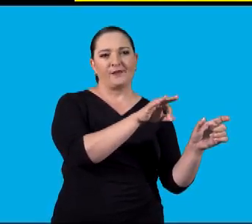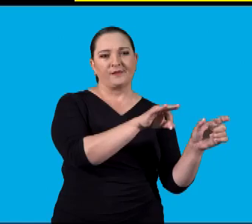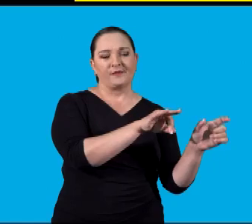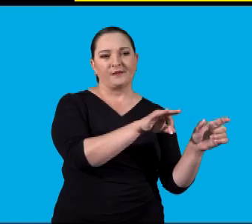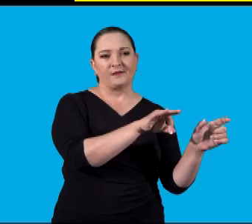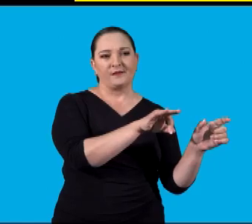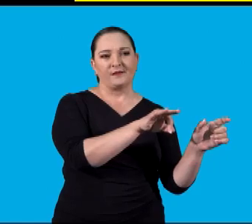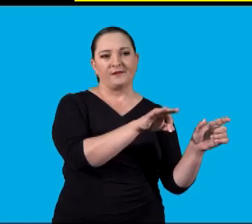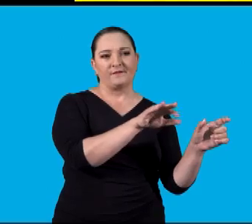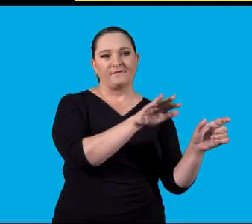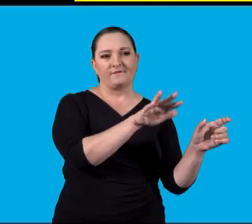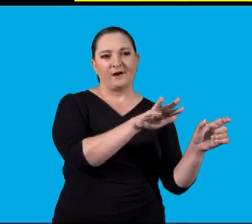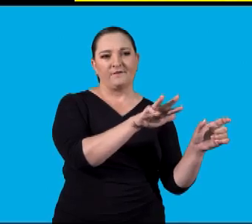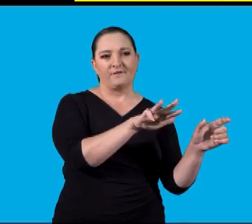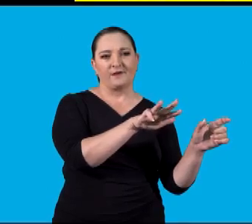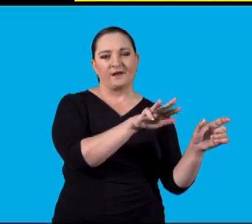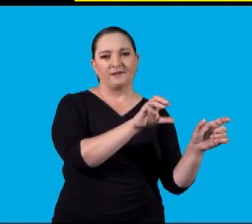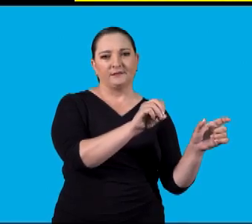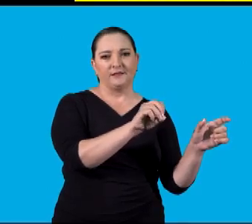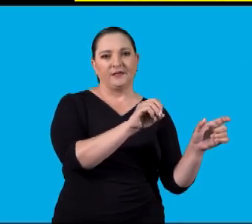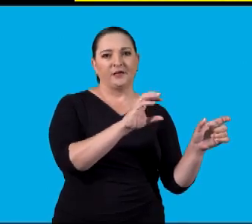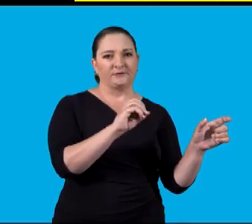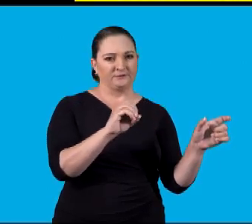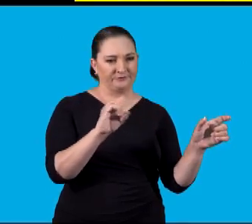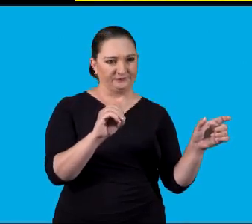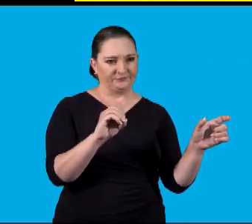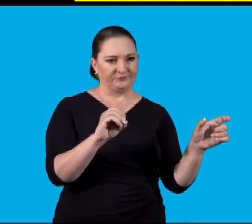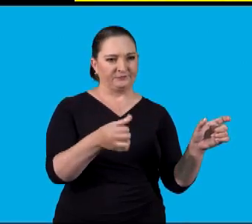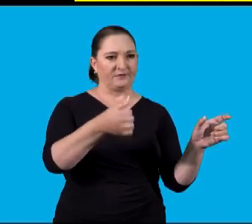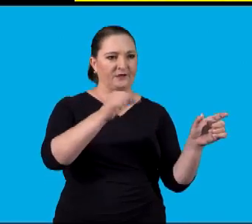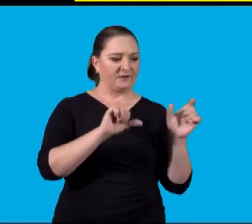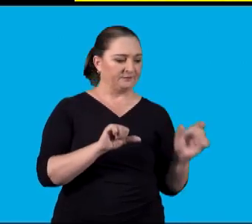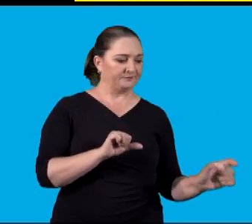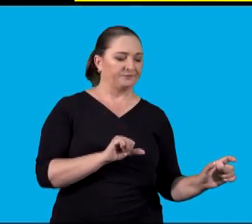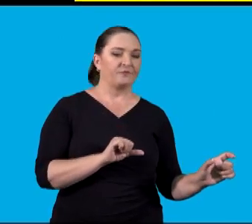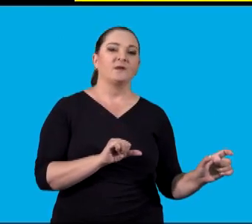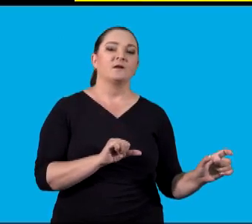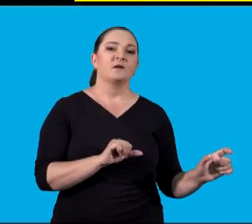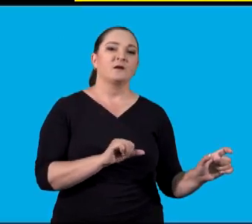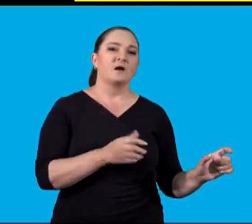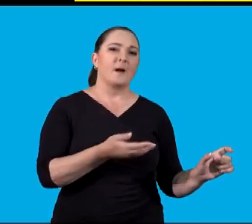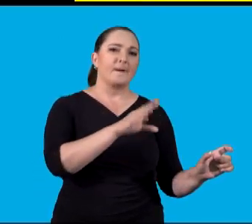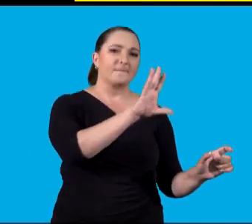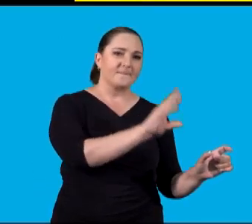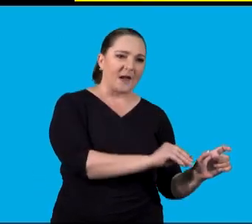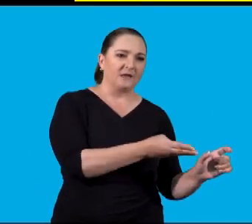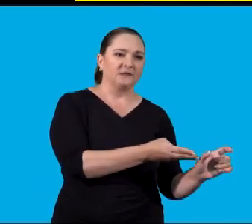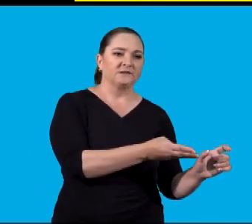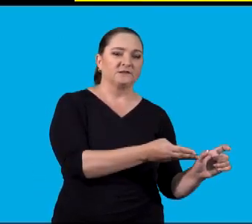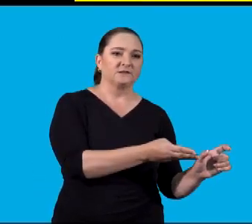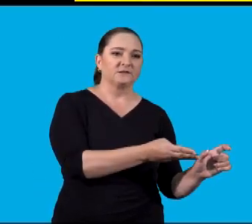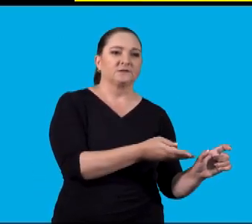13,590,000. Okay, and then I have my other balance here, which is my balance brought down. That is my